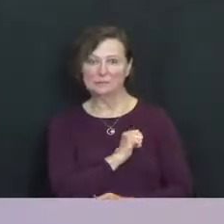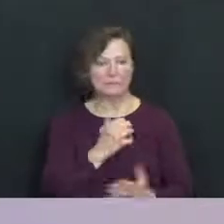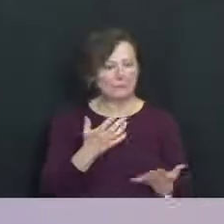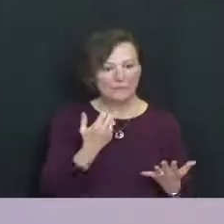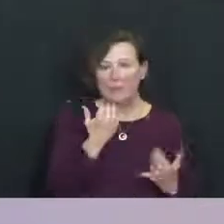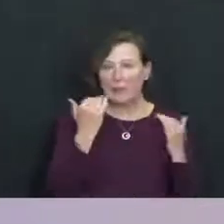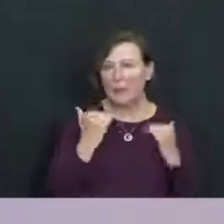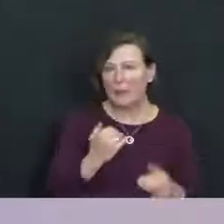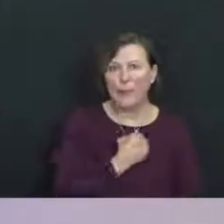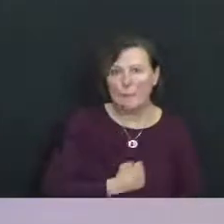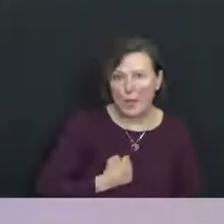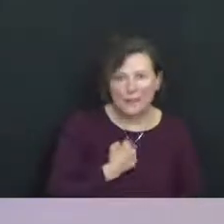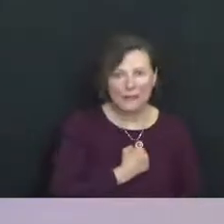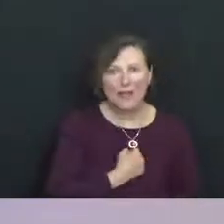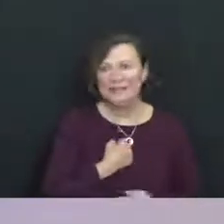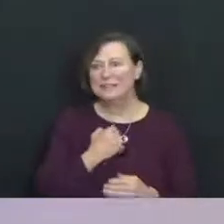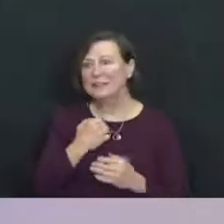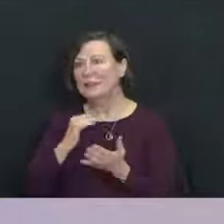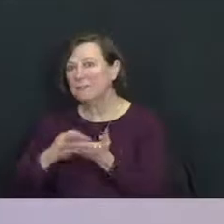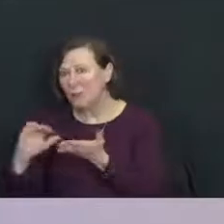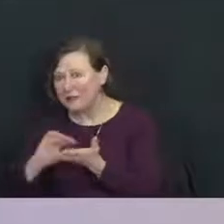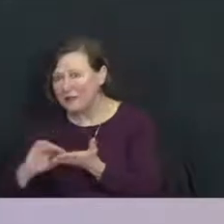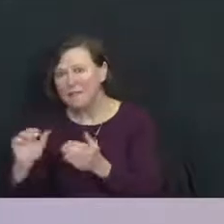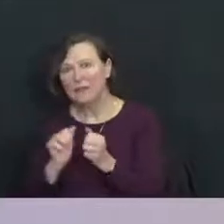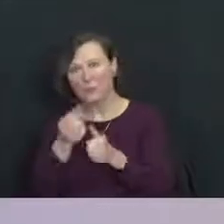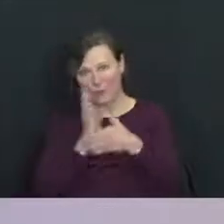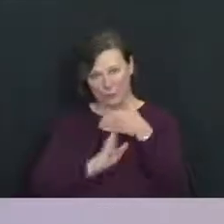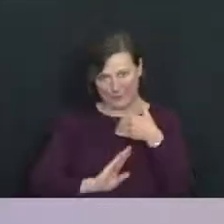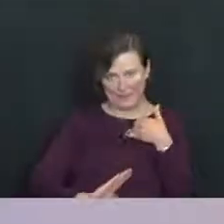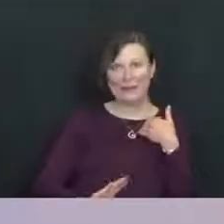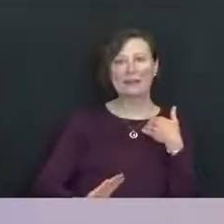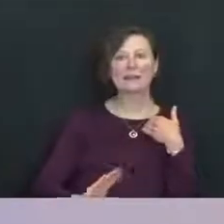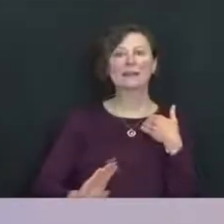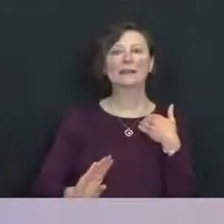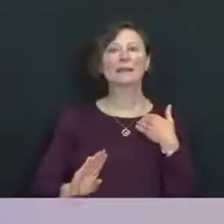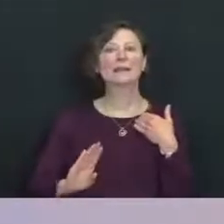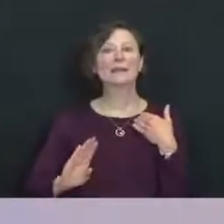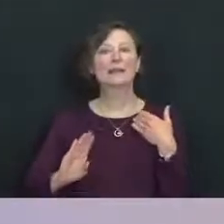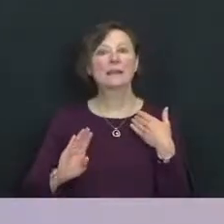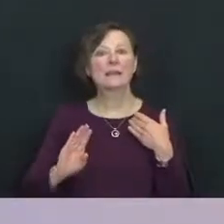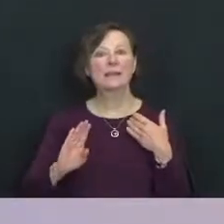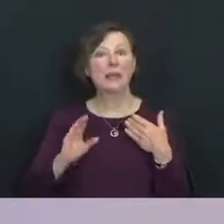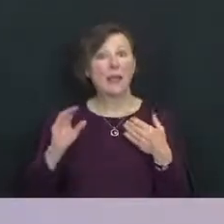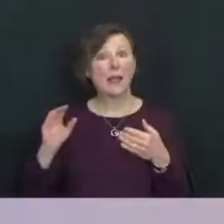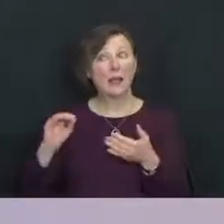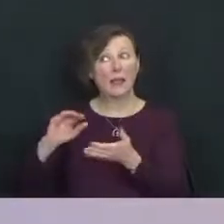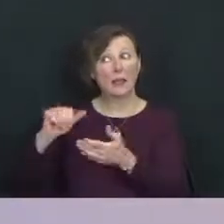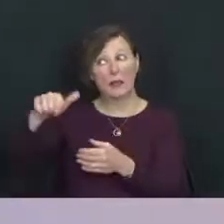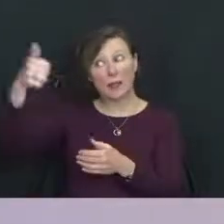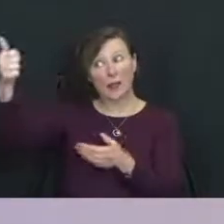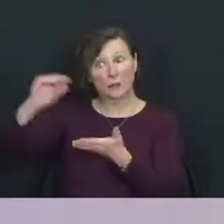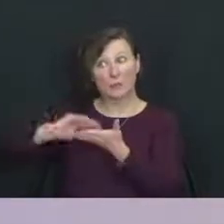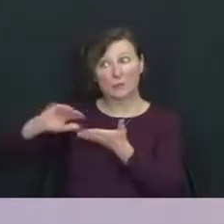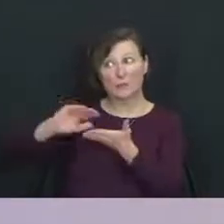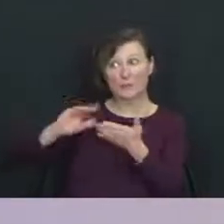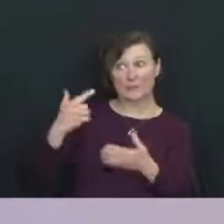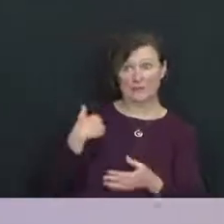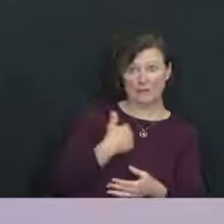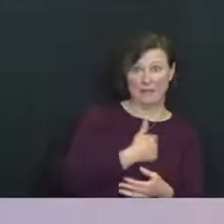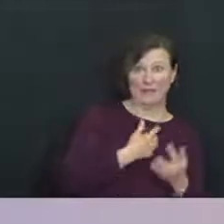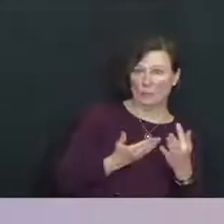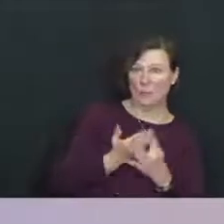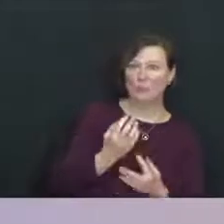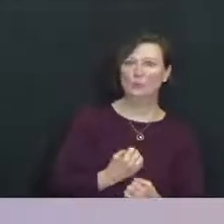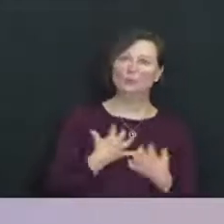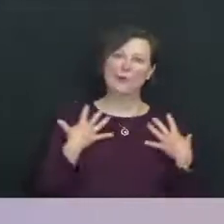apologizing and forgiving with humility, and being forgiven through